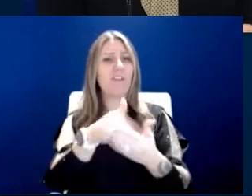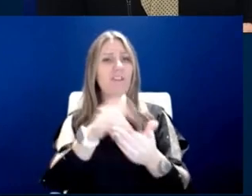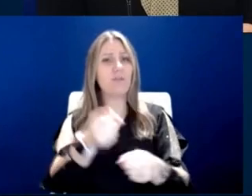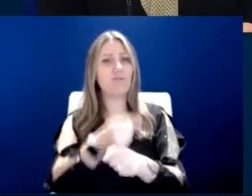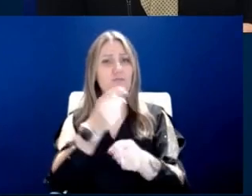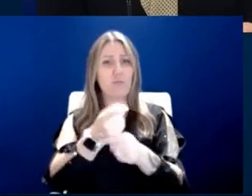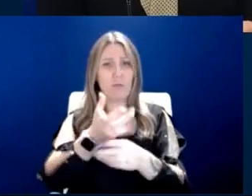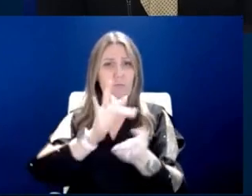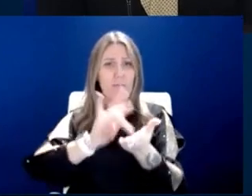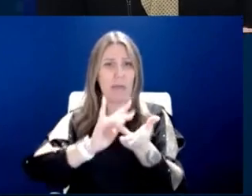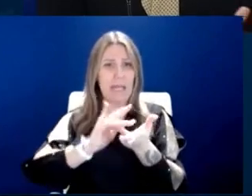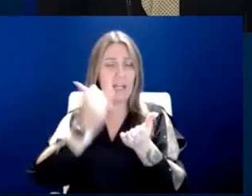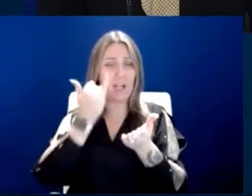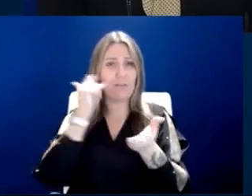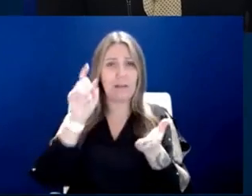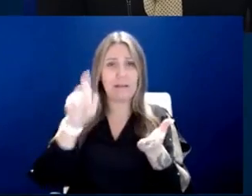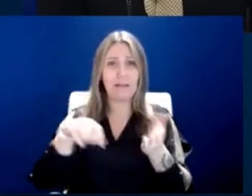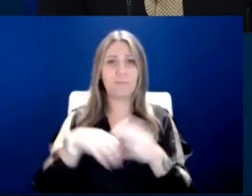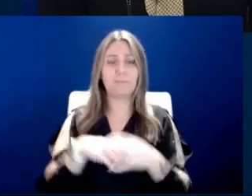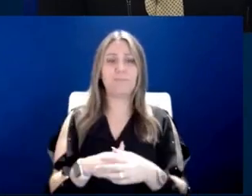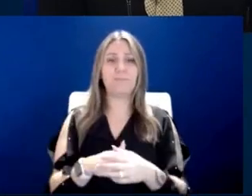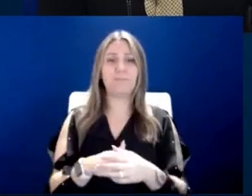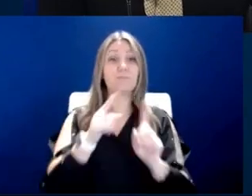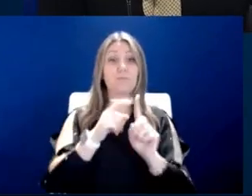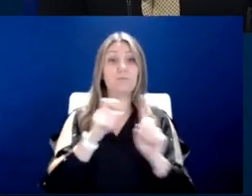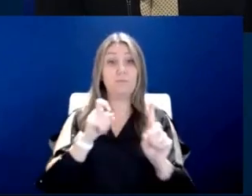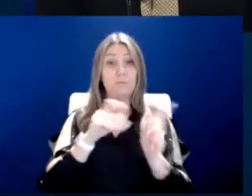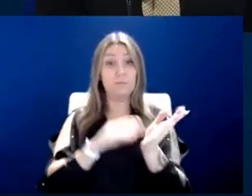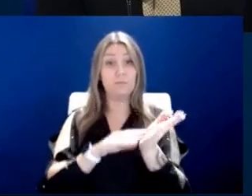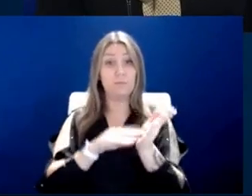Just from a physician's perspective, what are your thoughts?